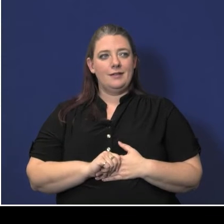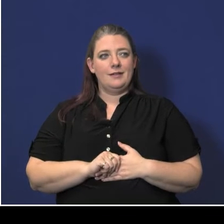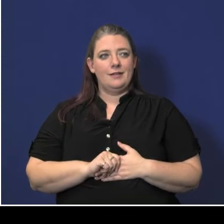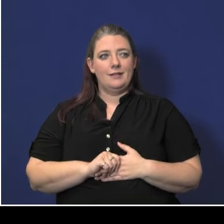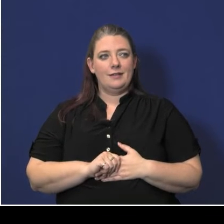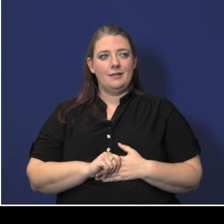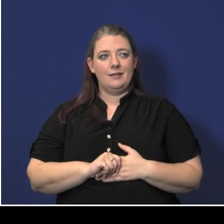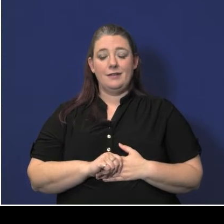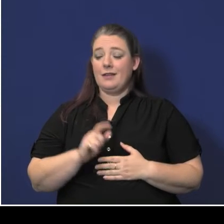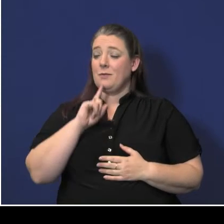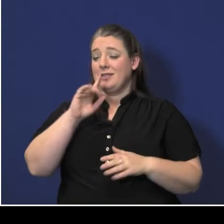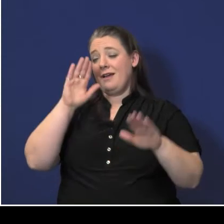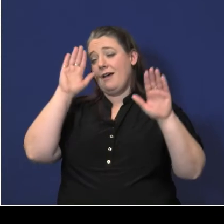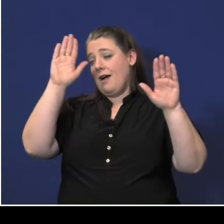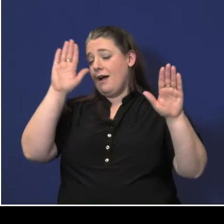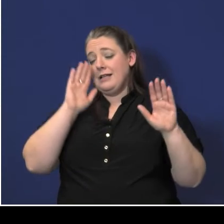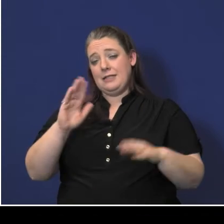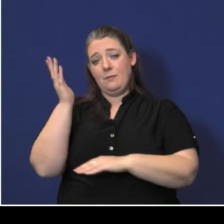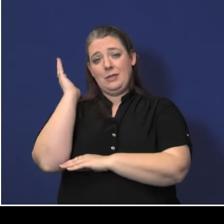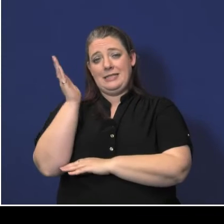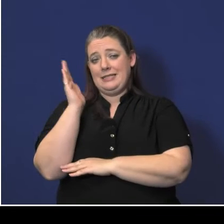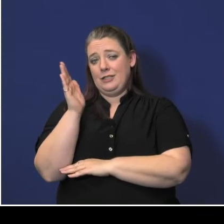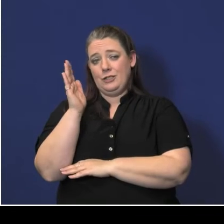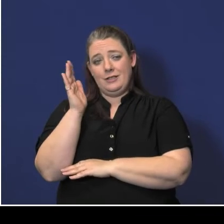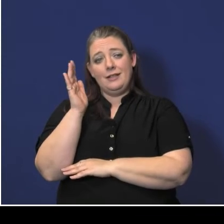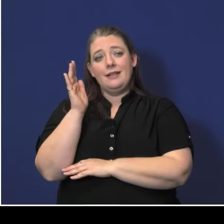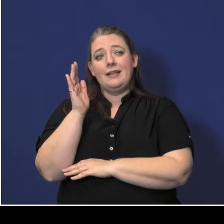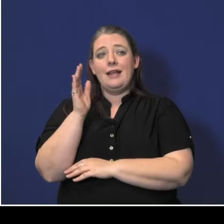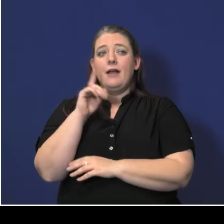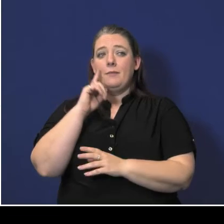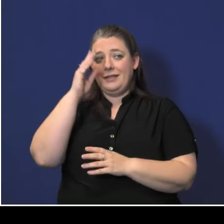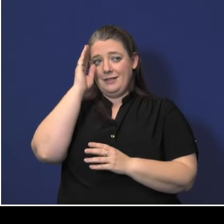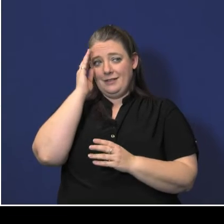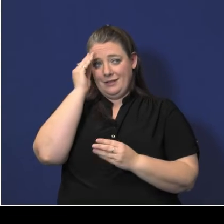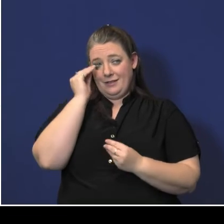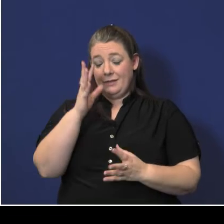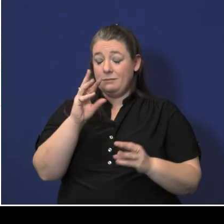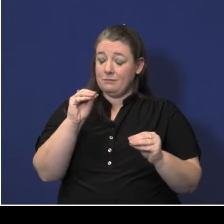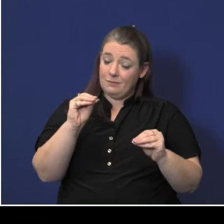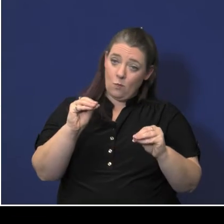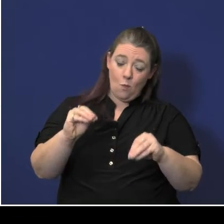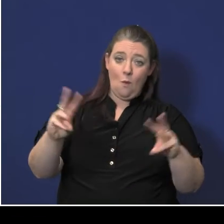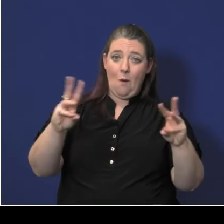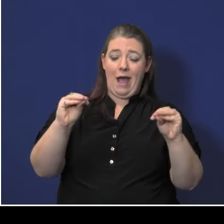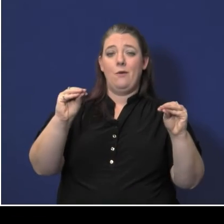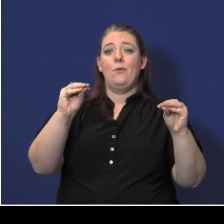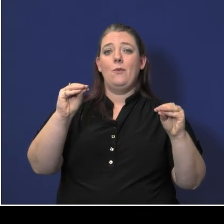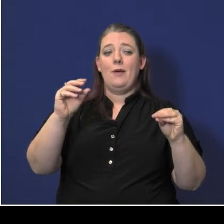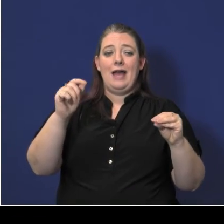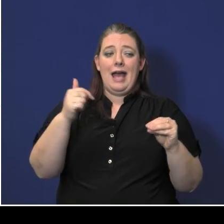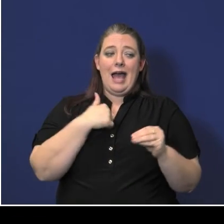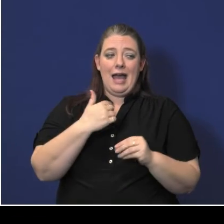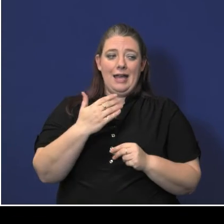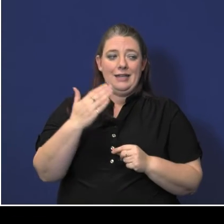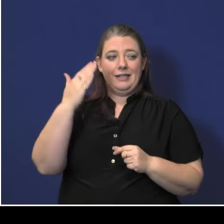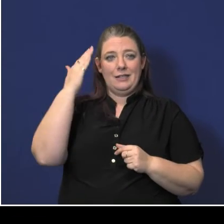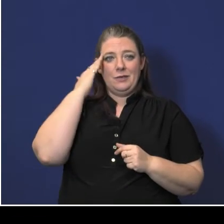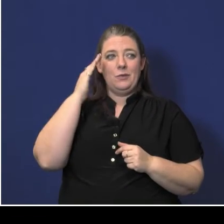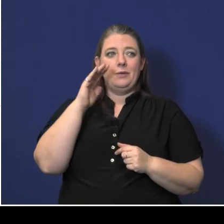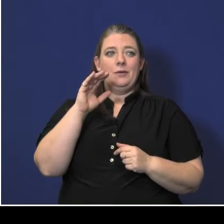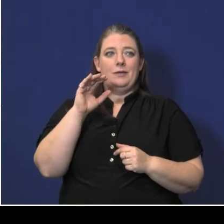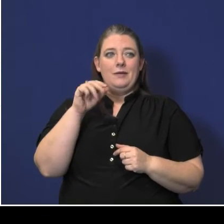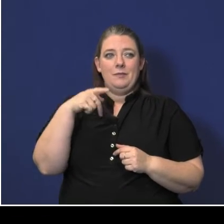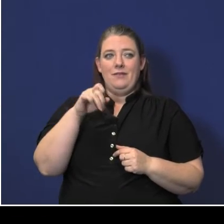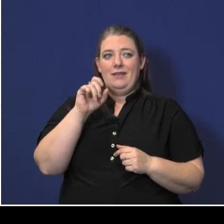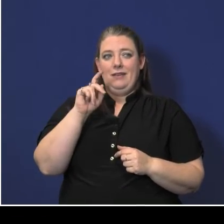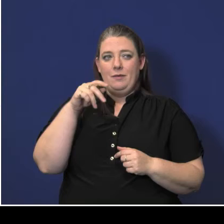What an excellent presentation, gentlemen. And let me just say, wow. I knew with PPK doing this that